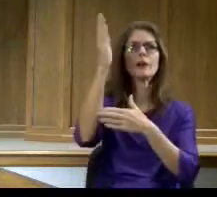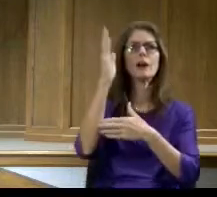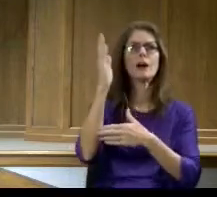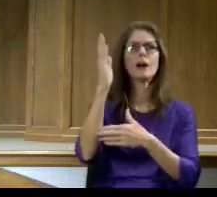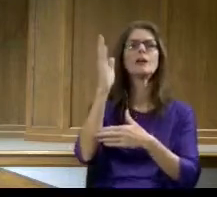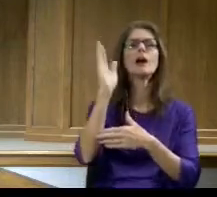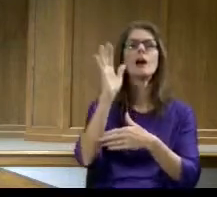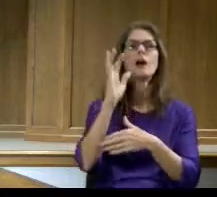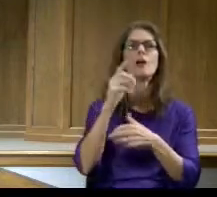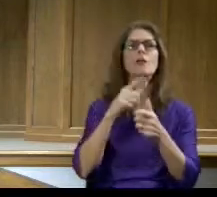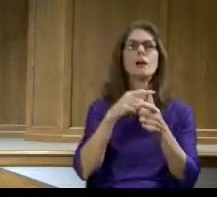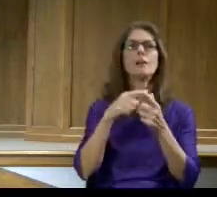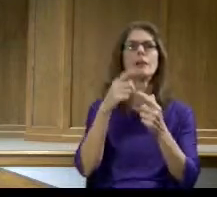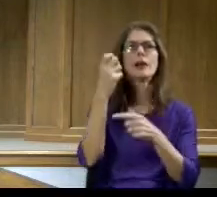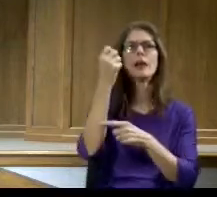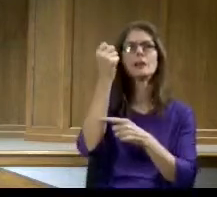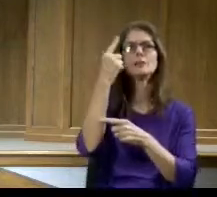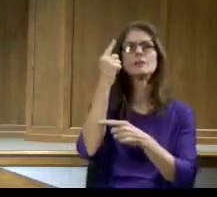destiny.